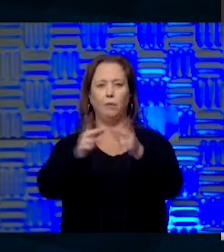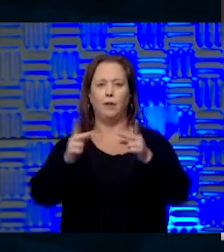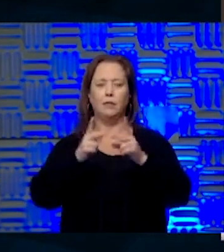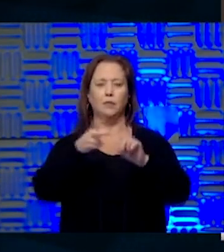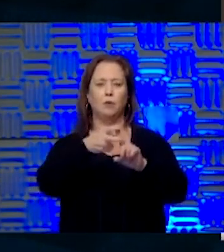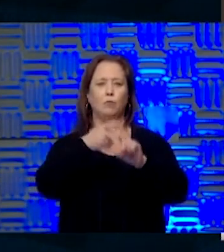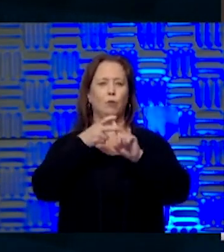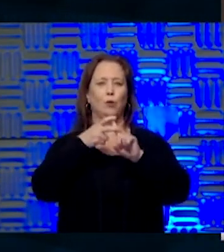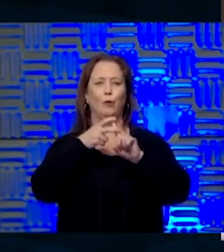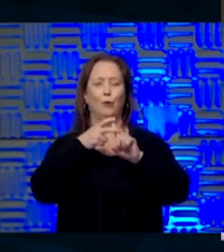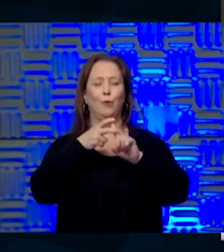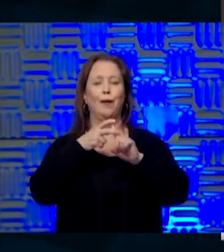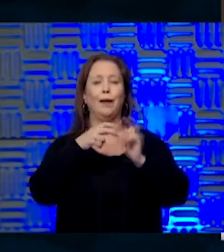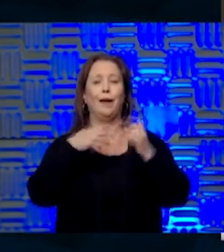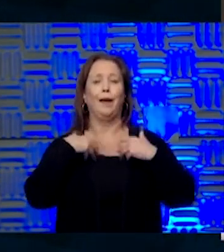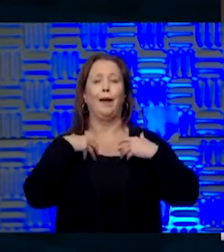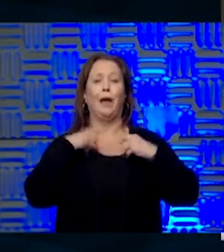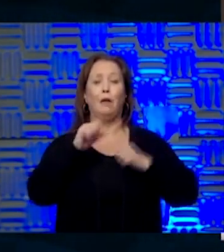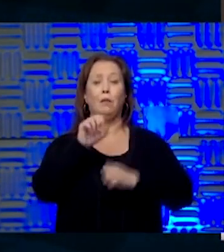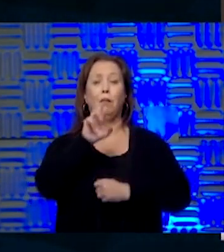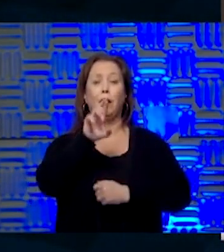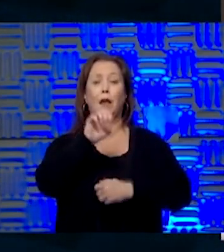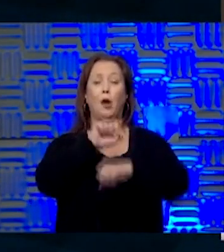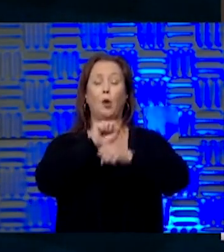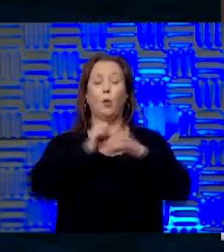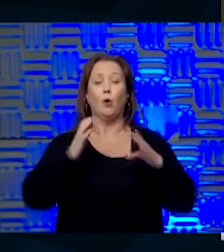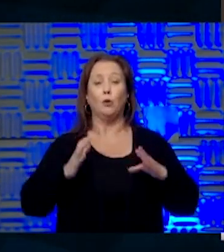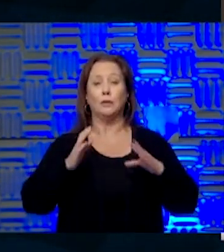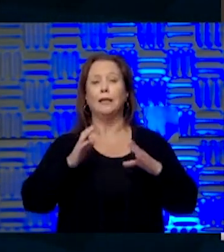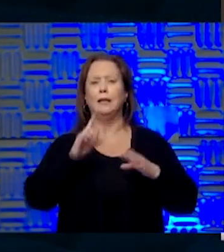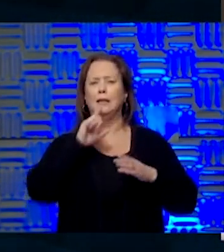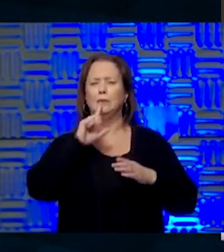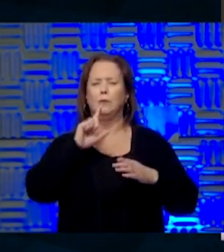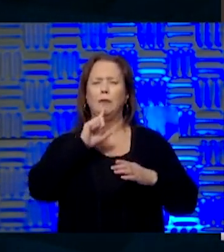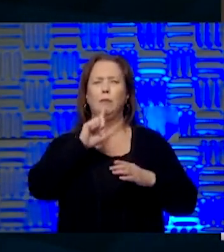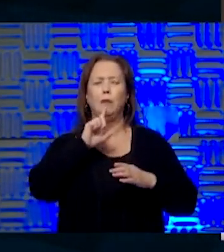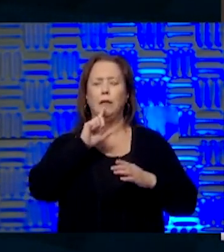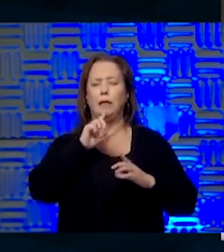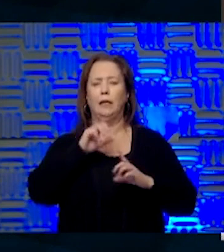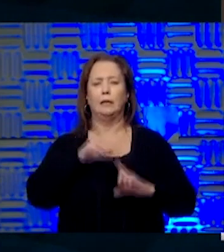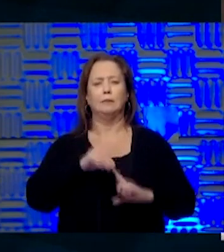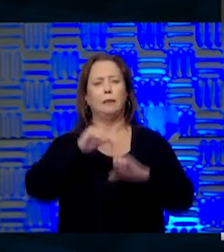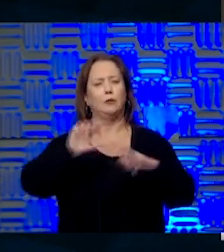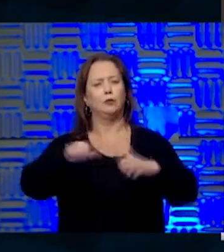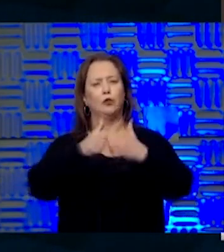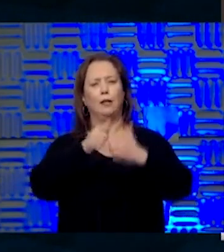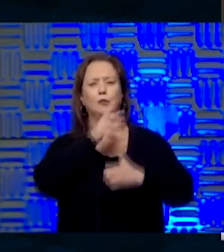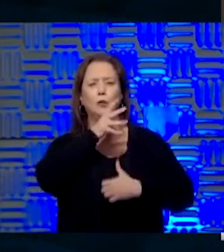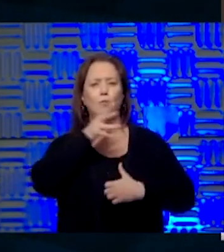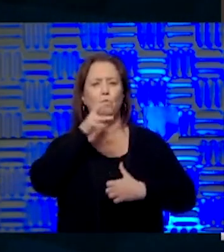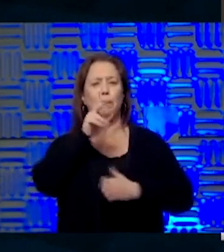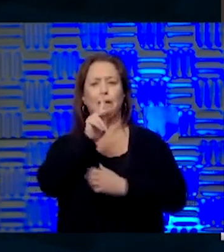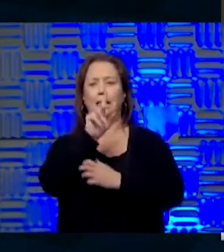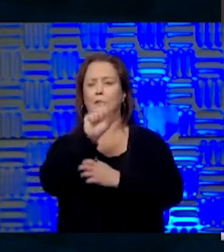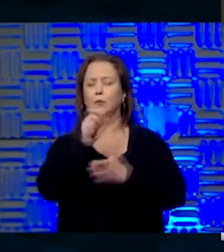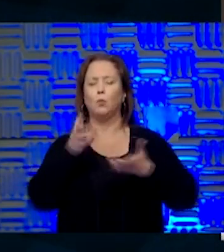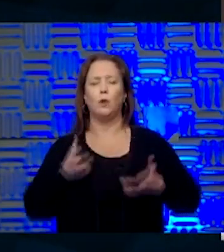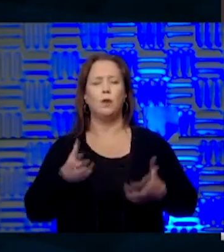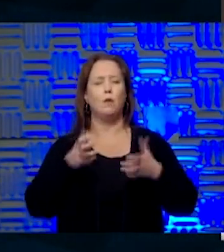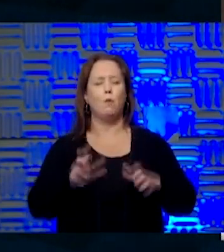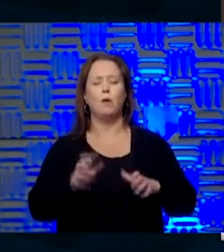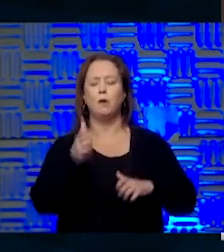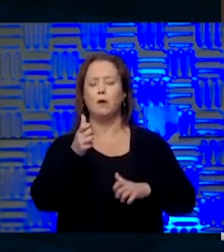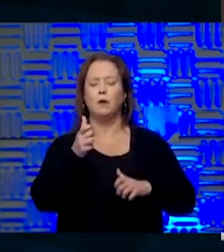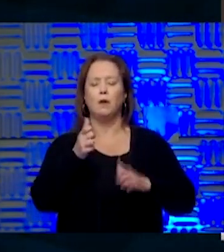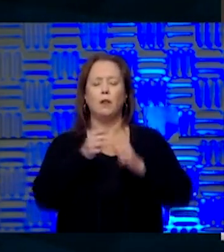necessary healthcare workers, it is especially a challenge in rural Kansas. And we do not want to lose anyone that we have